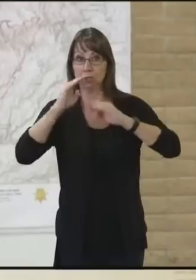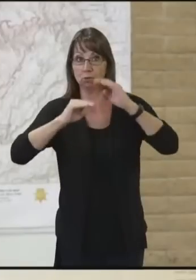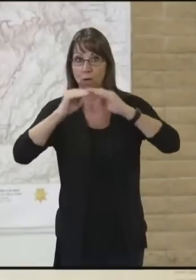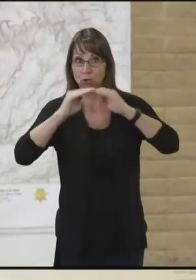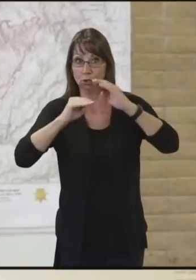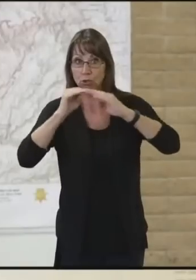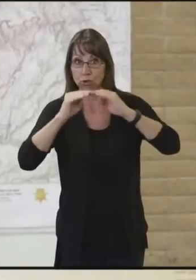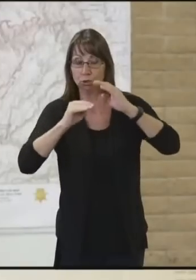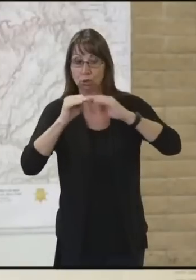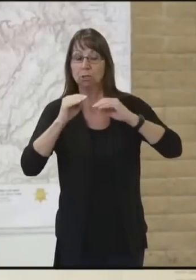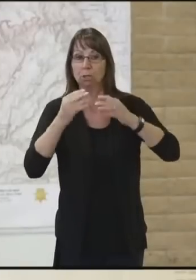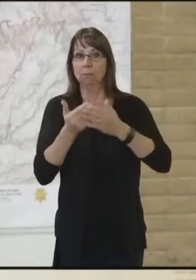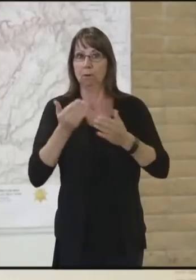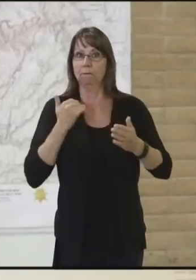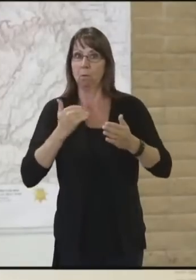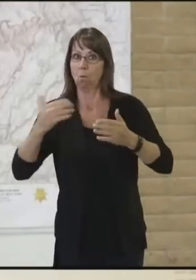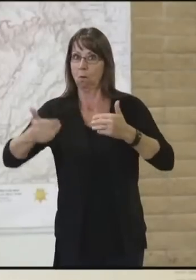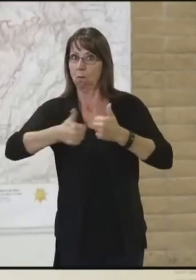threatened.